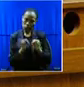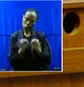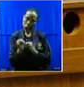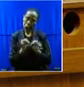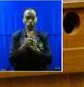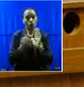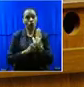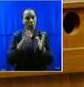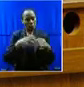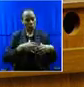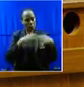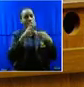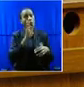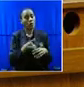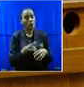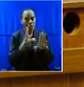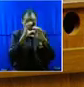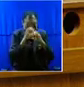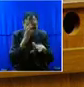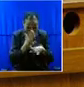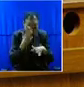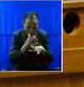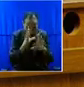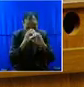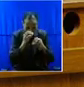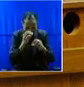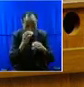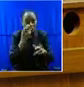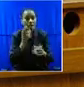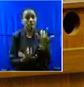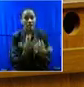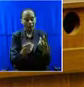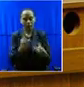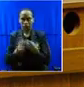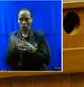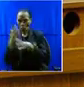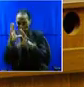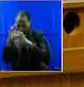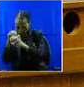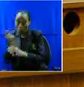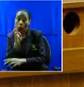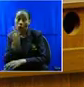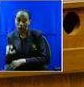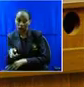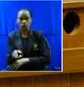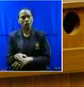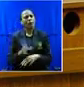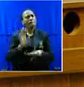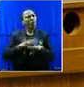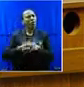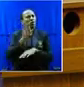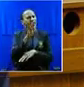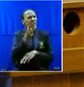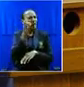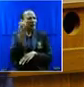such as Working on Fire and Working for Water. We are going to create